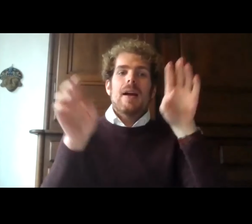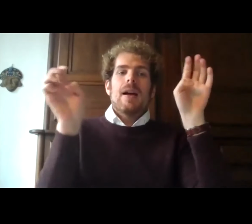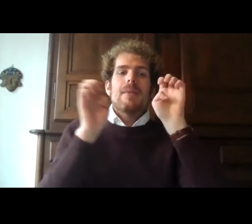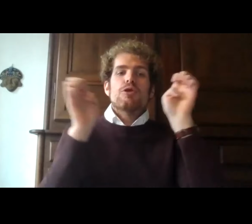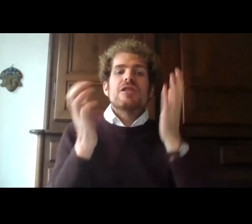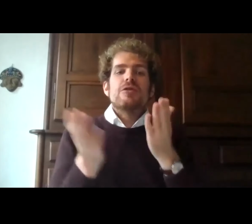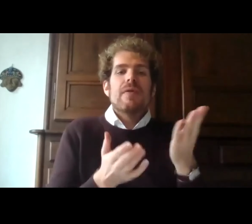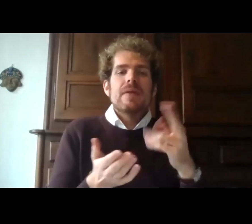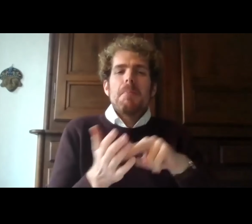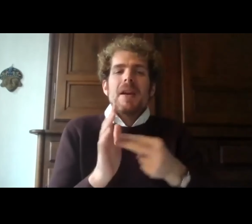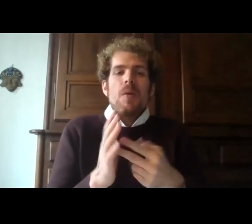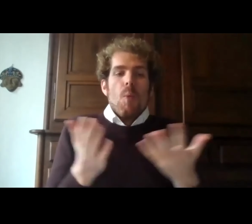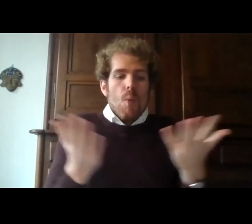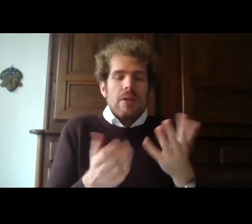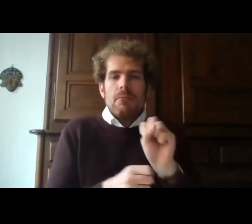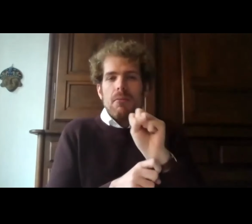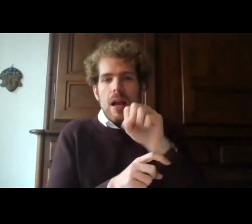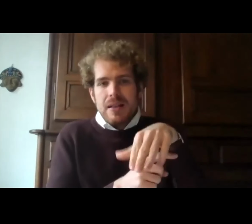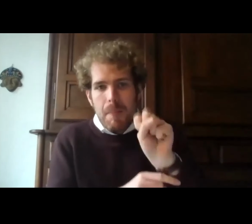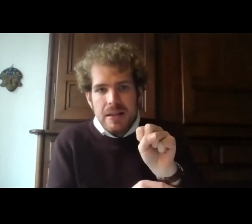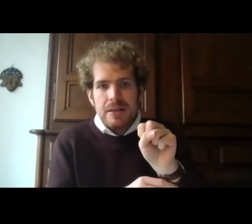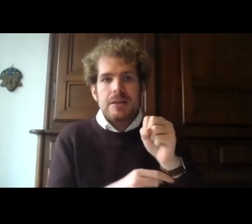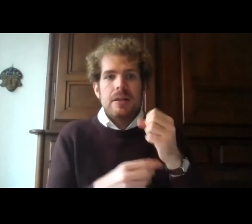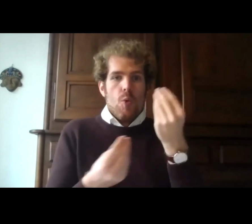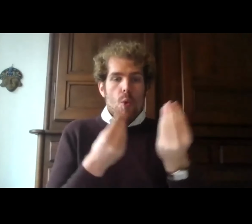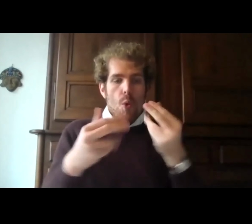only 22 have this emergency service.